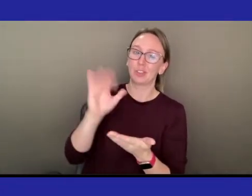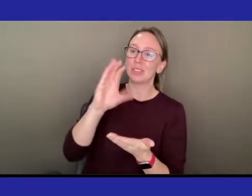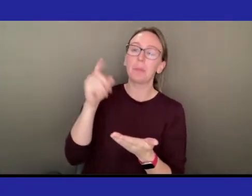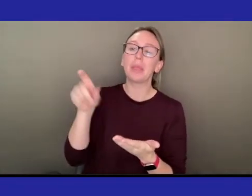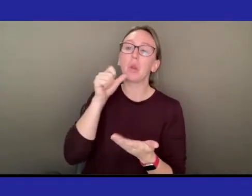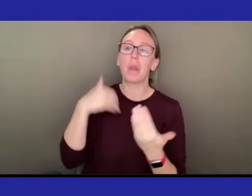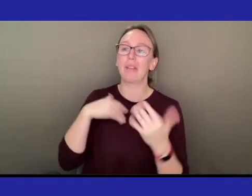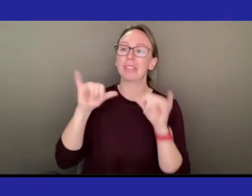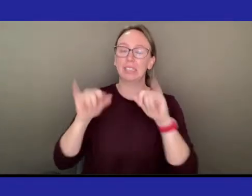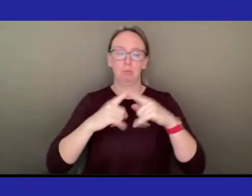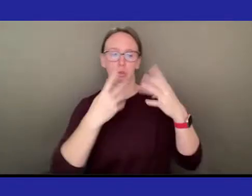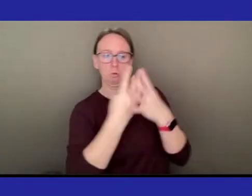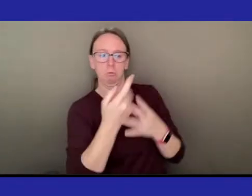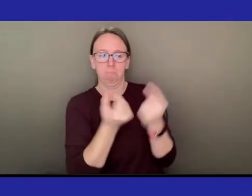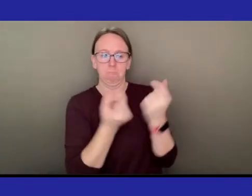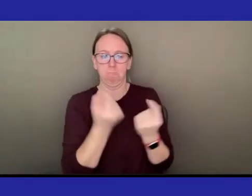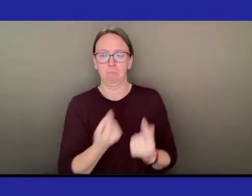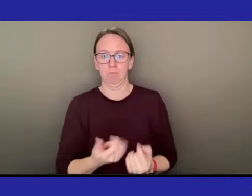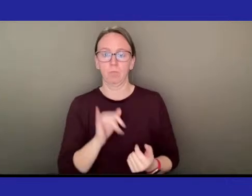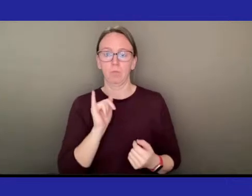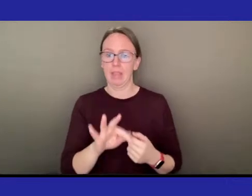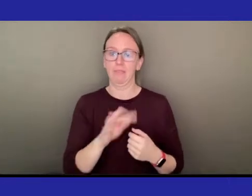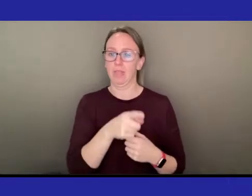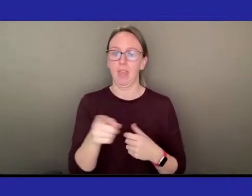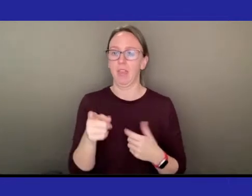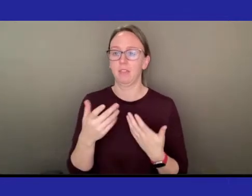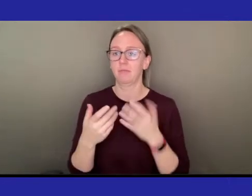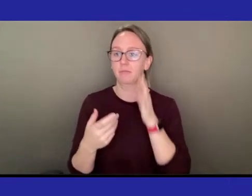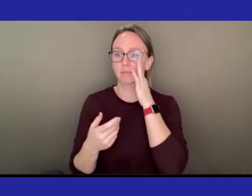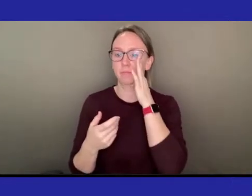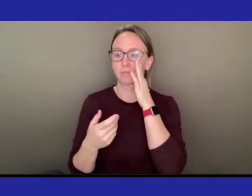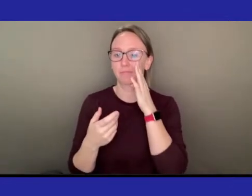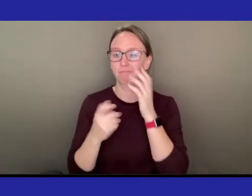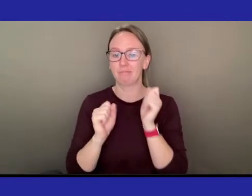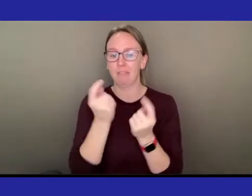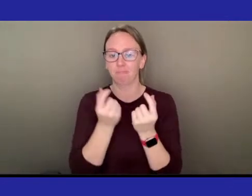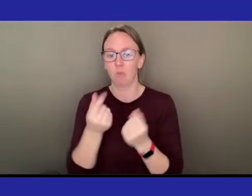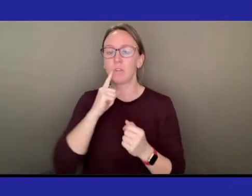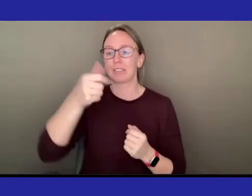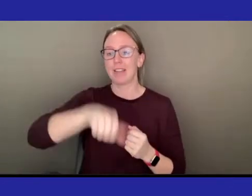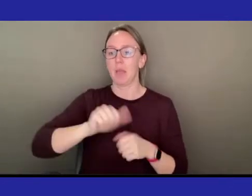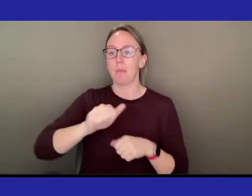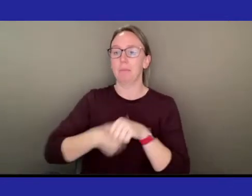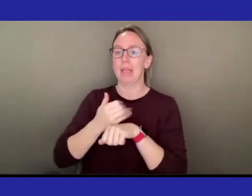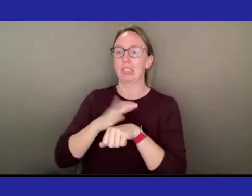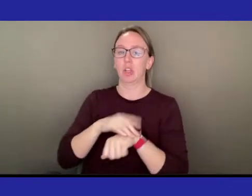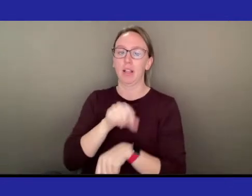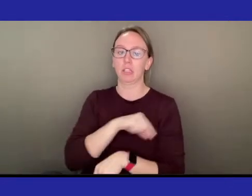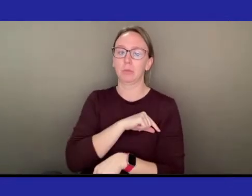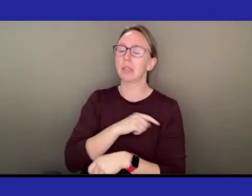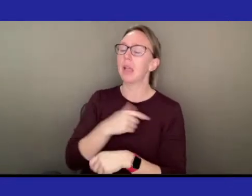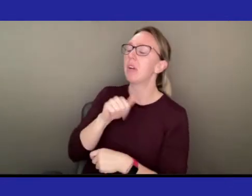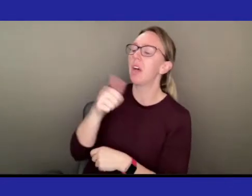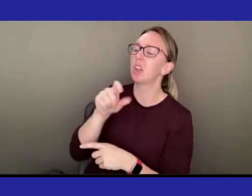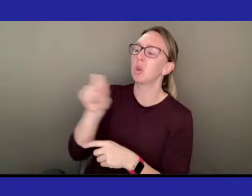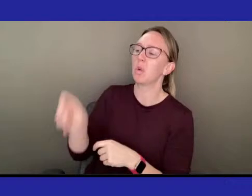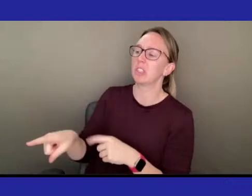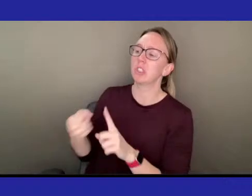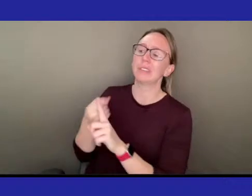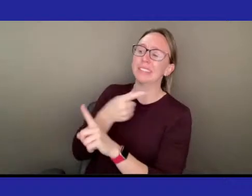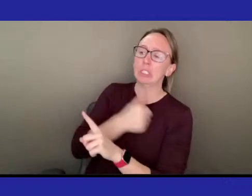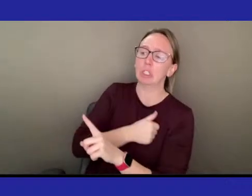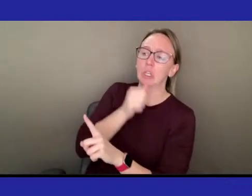on eligibility. There you go. It's one other question. I apologize. I don't want to interrupt the flow, but just since it's germane to these